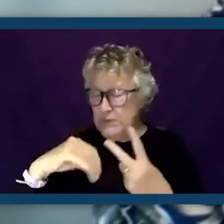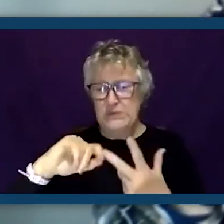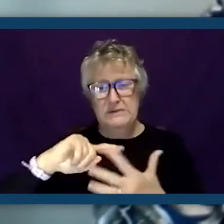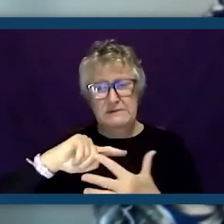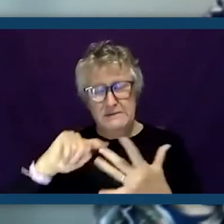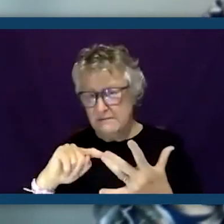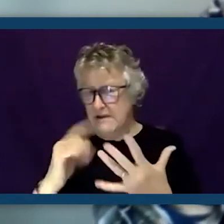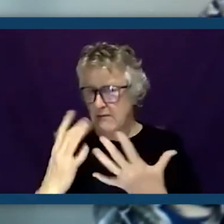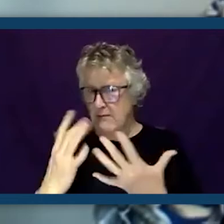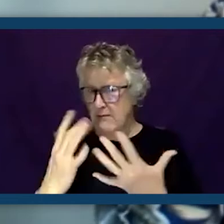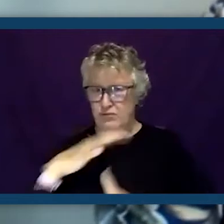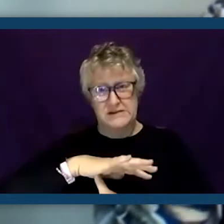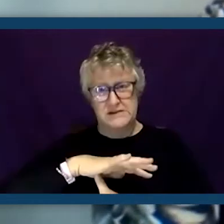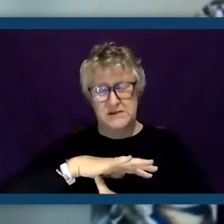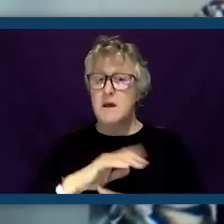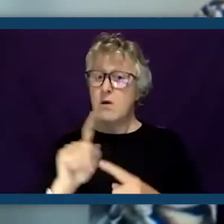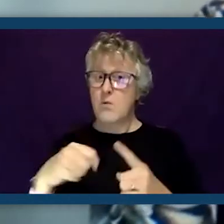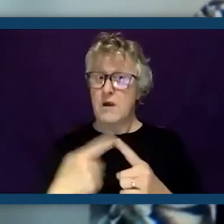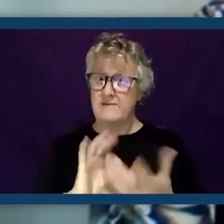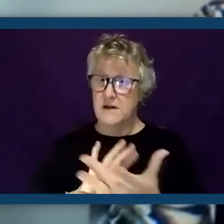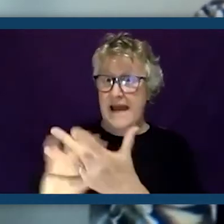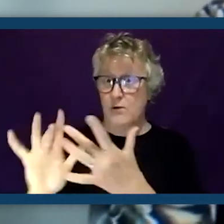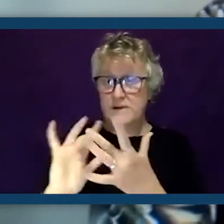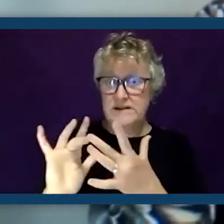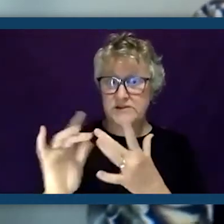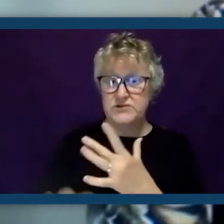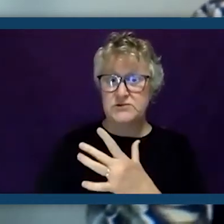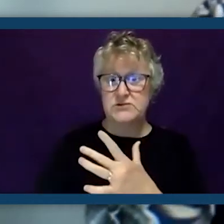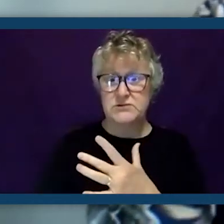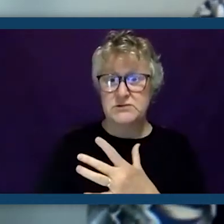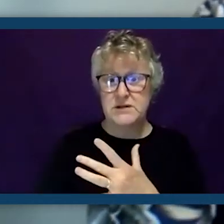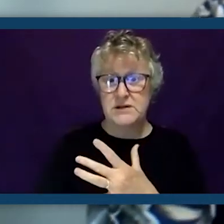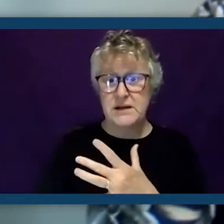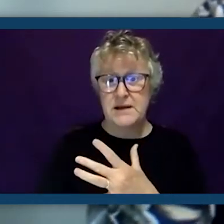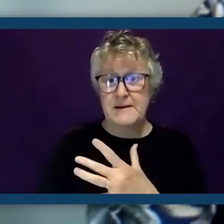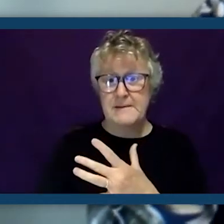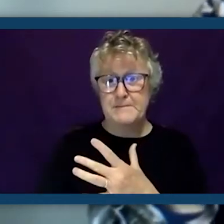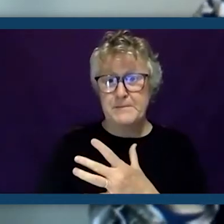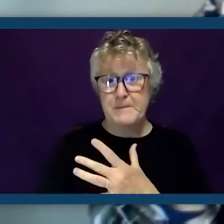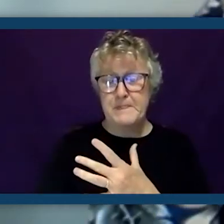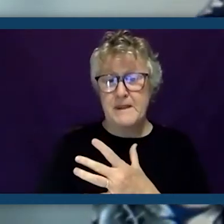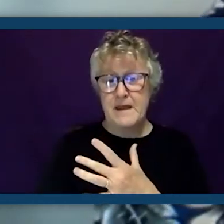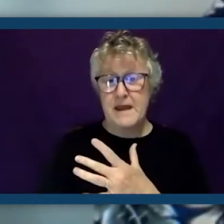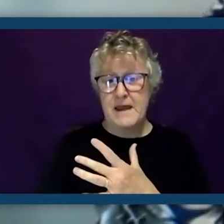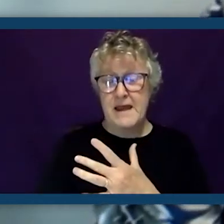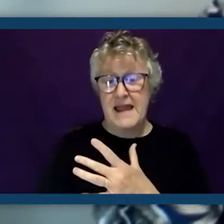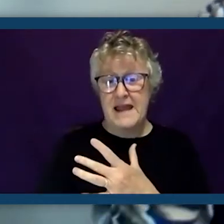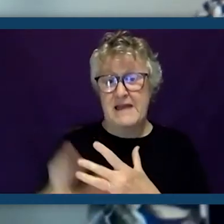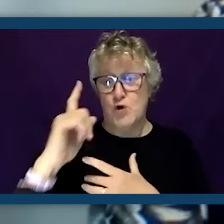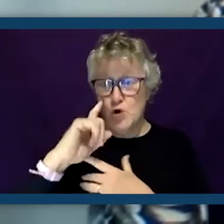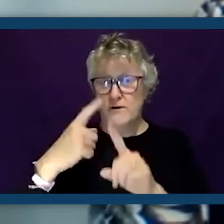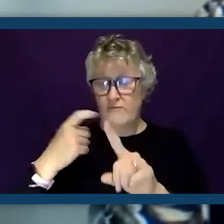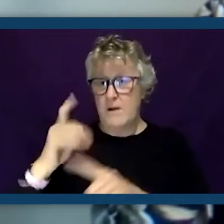outreach is and engaging with people in our community here locally within the Bay Area, is that they just don't see the importance